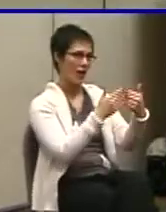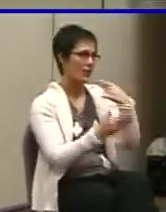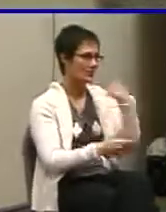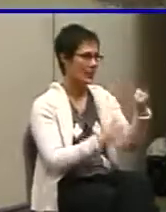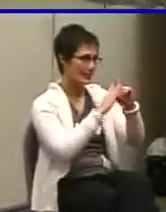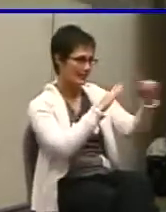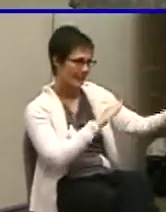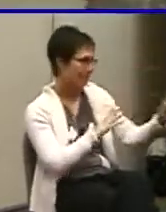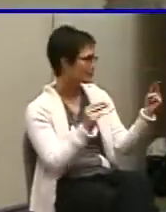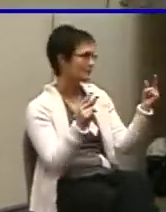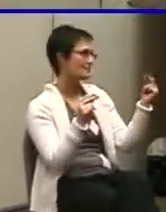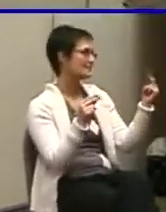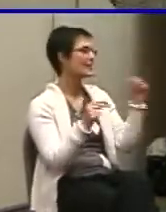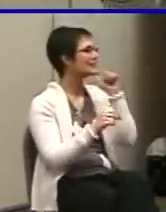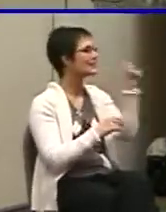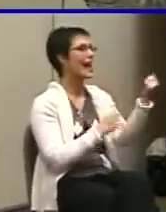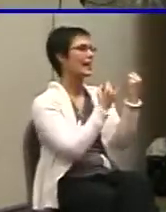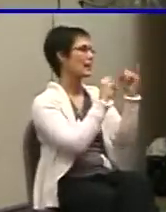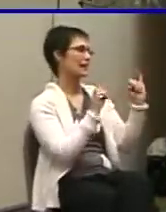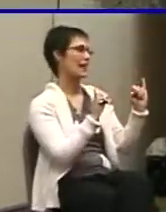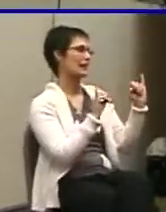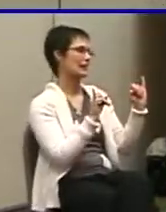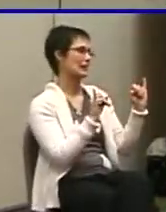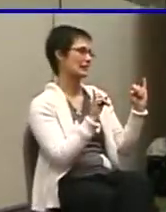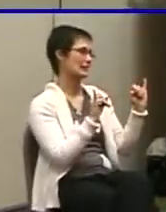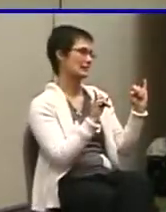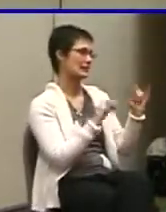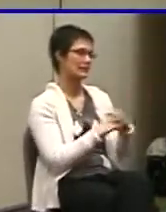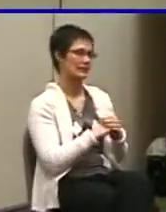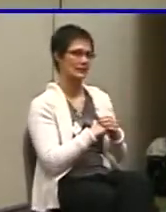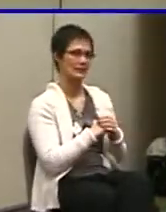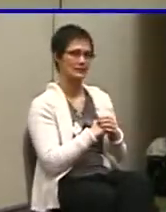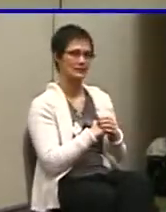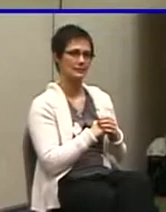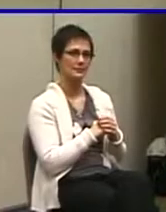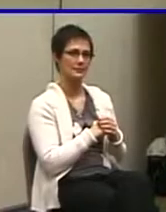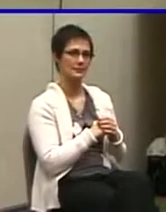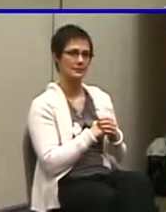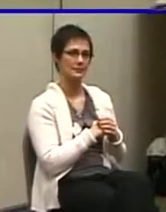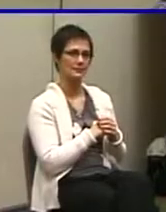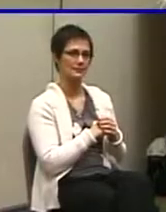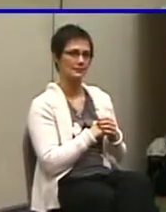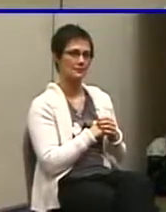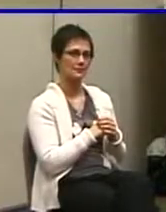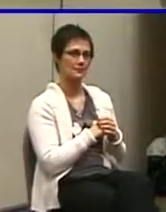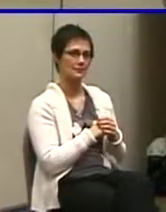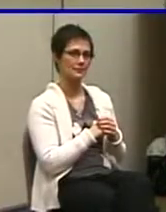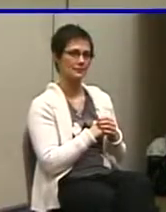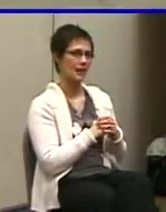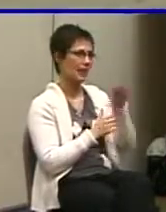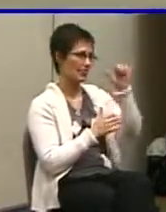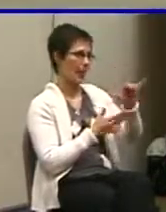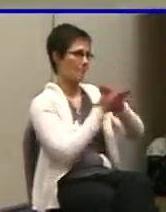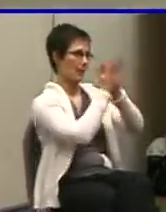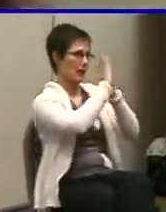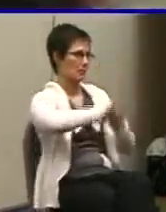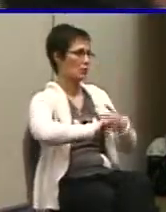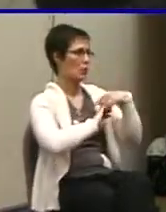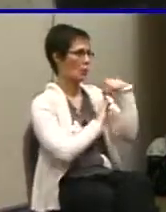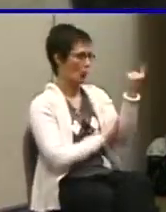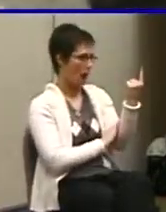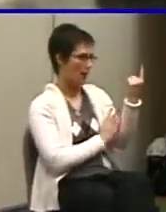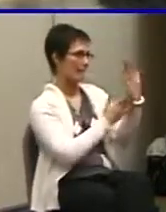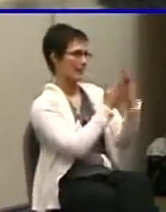escape. Those aren't independent. All right, that's 1 source. It's not 3 sources. Is that